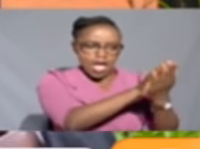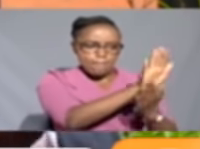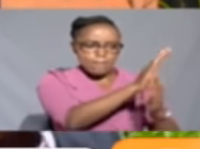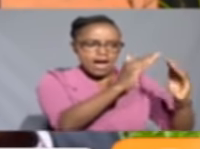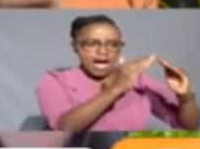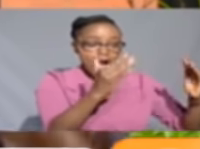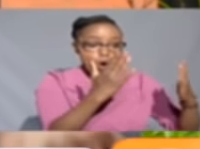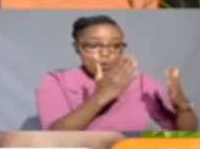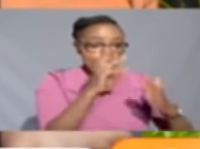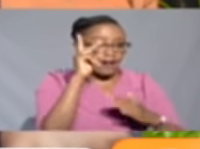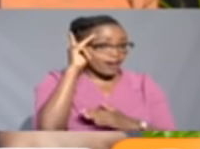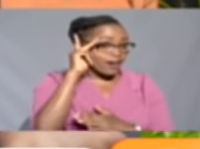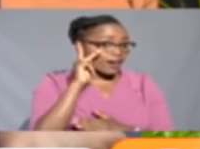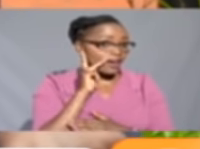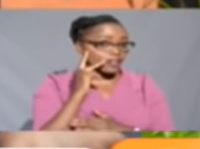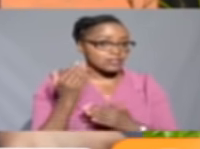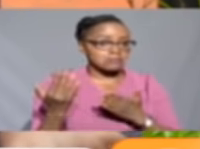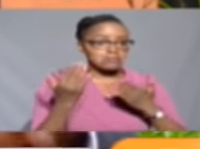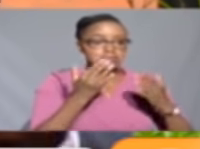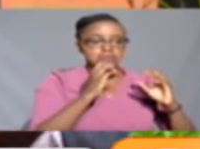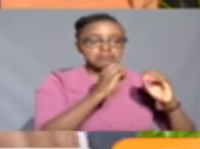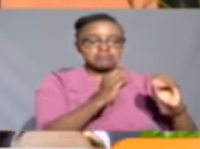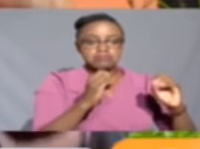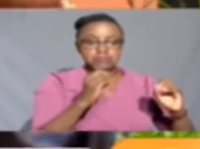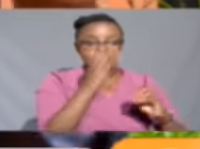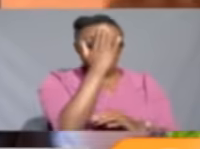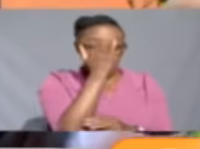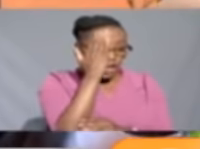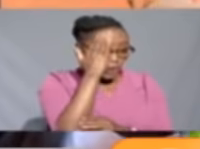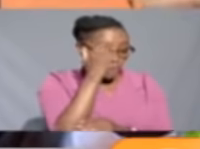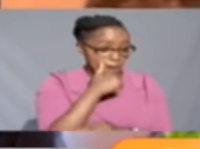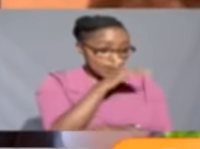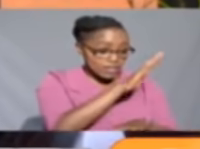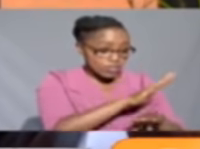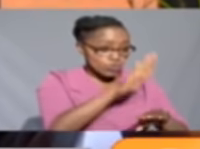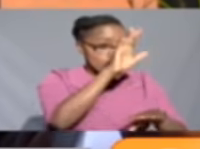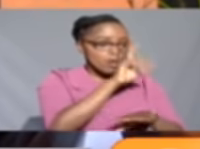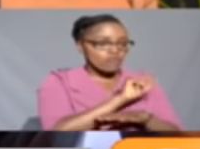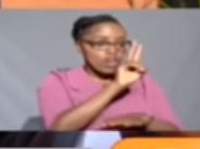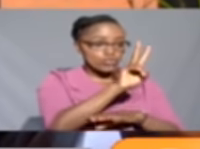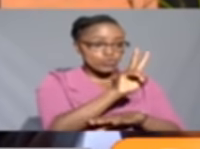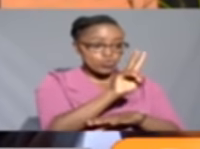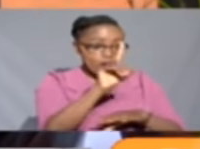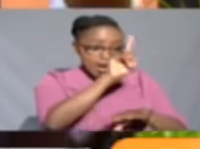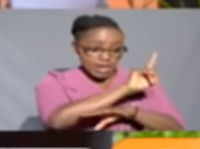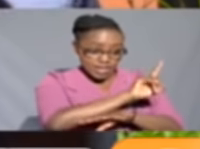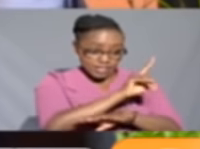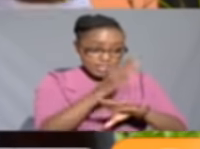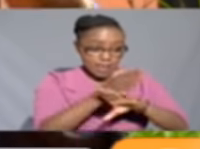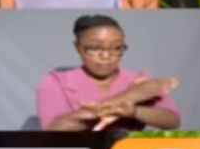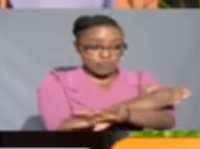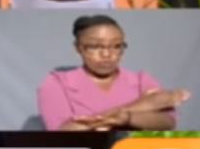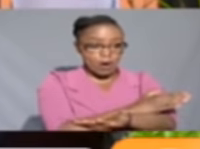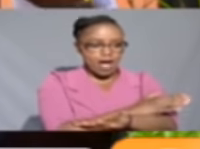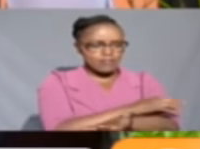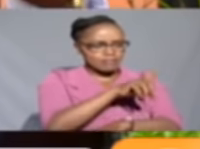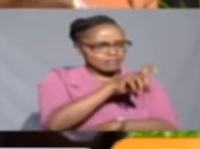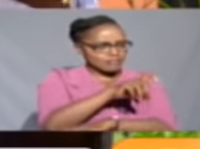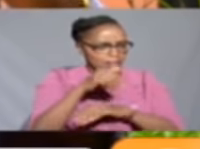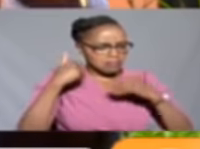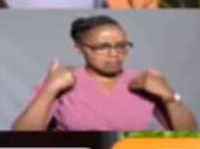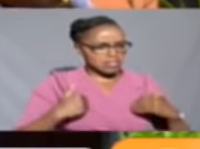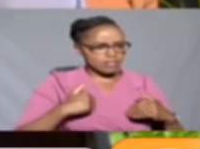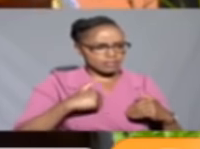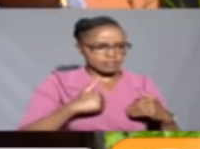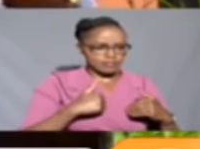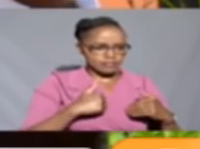house in Karen was not brought. Because remember, I had sworn him in 2 days before. I was supposed to